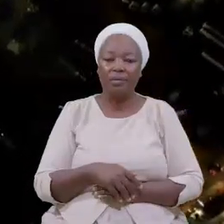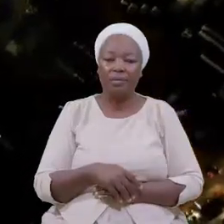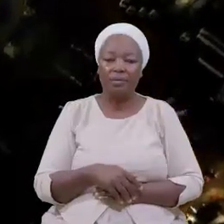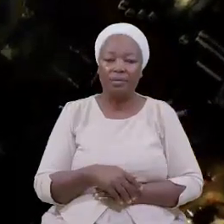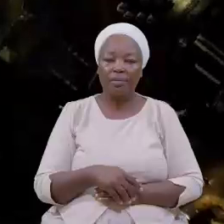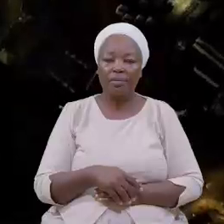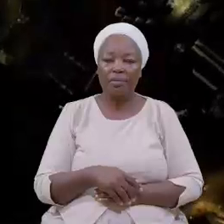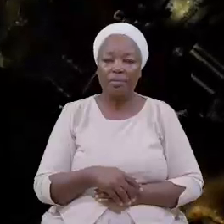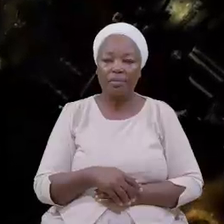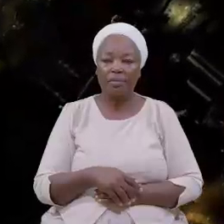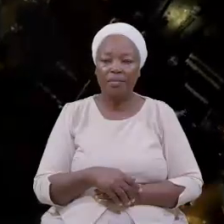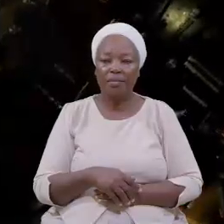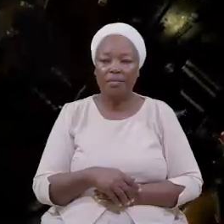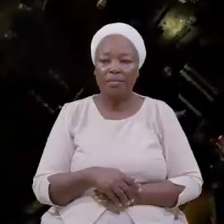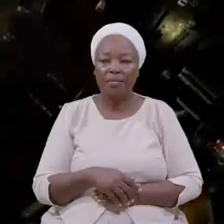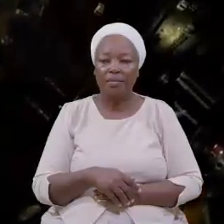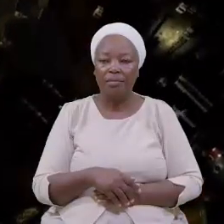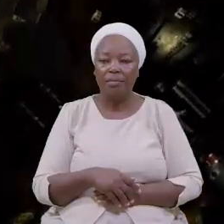salvation.